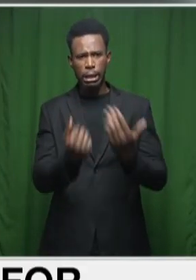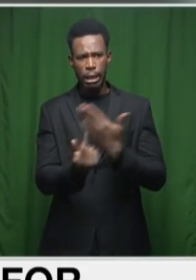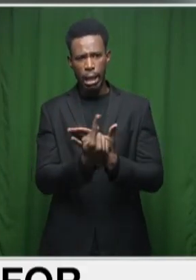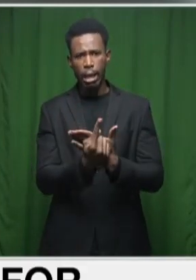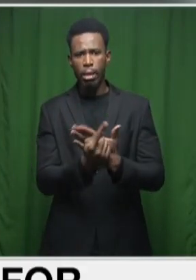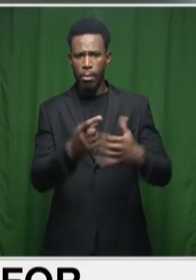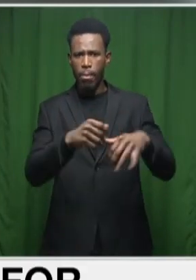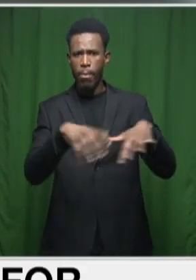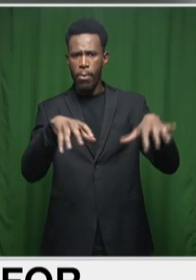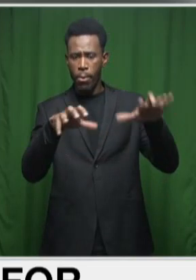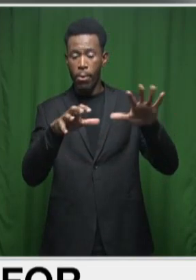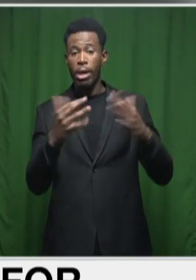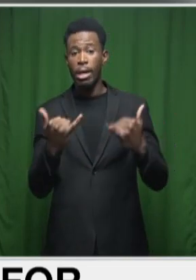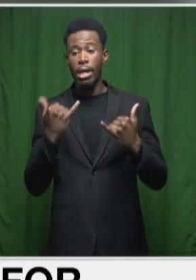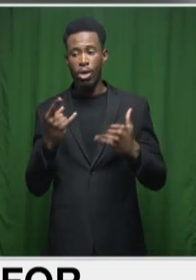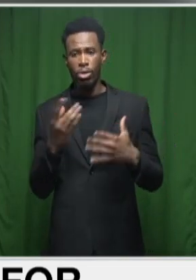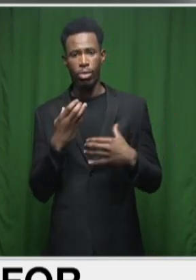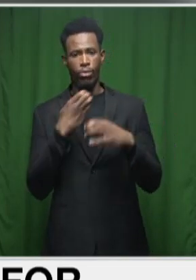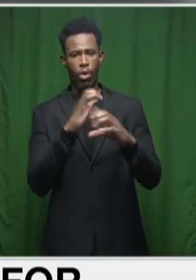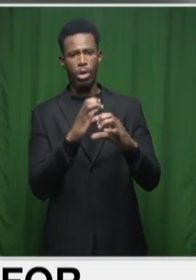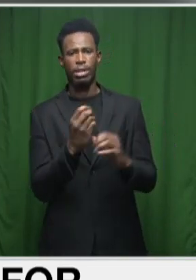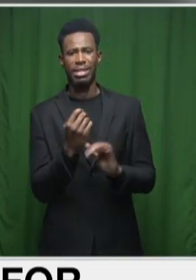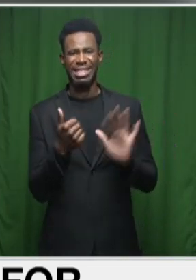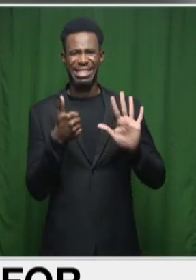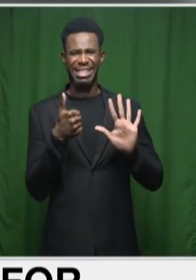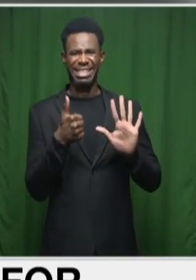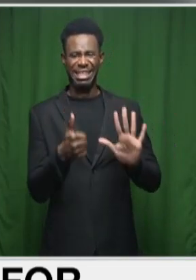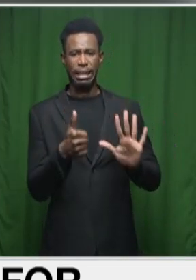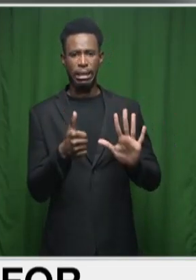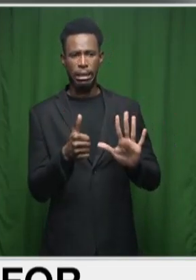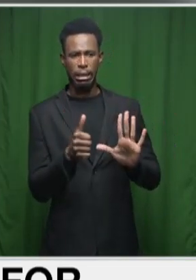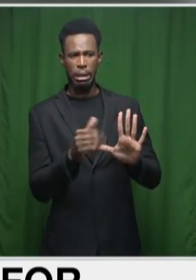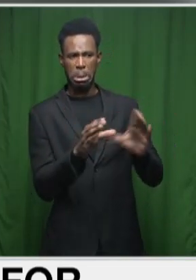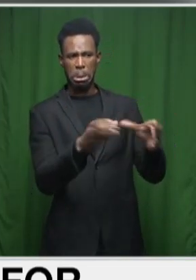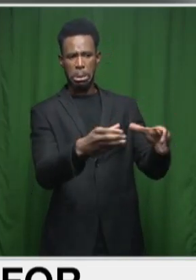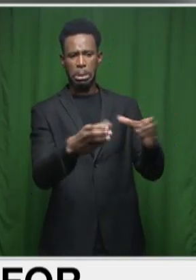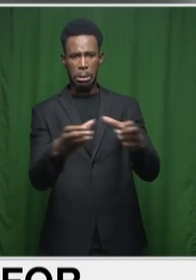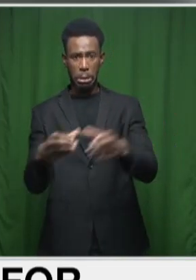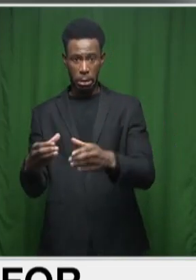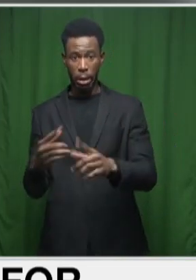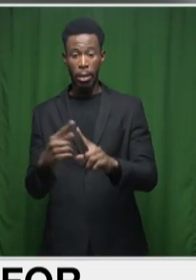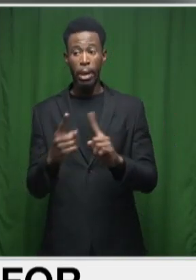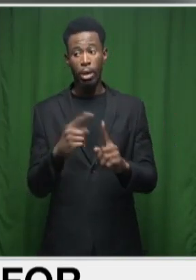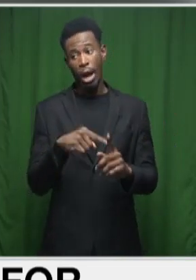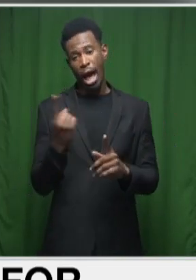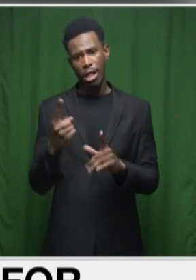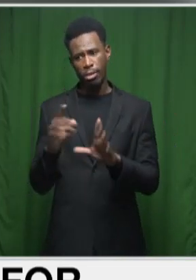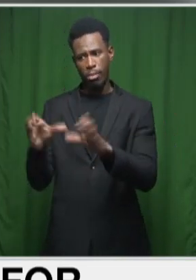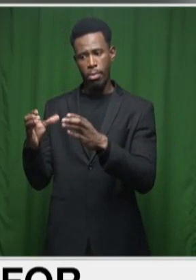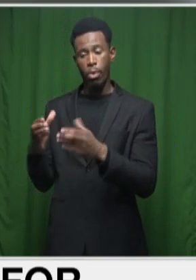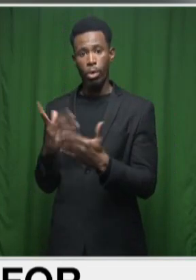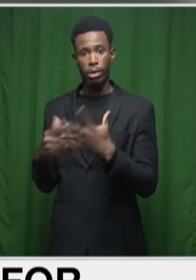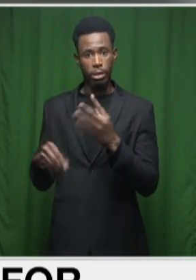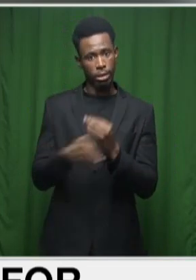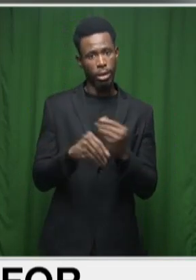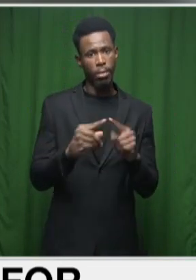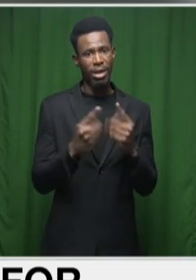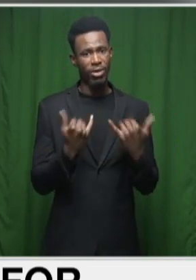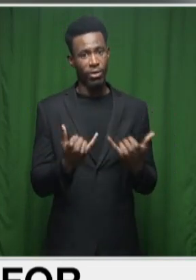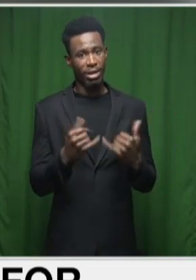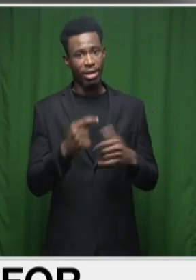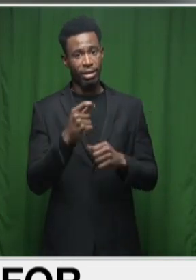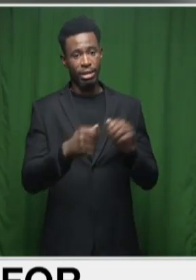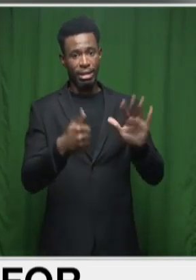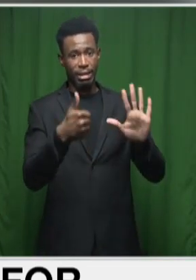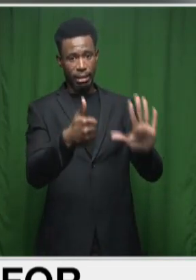certain sectors. There are 6 sectors at the moment, but there's a possibility of including other sectors. So the current sectors that are included in the